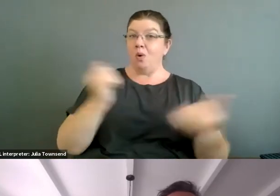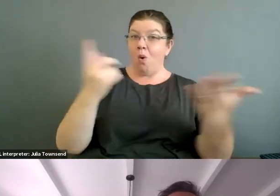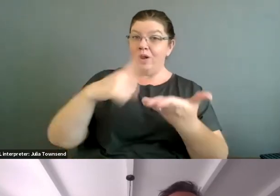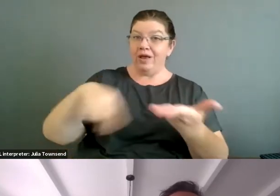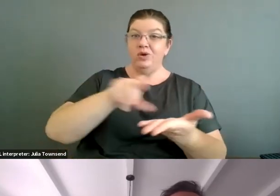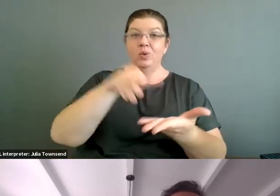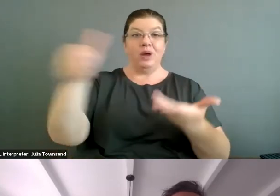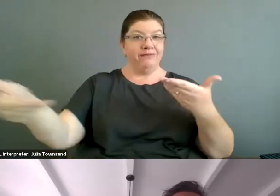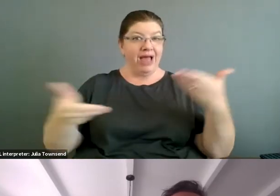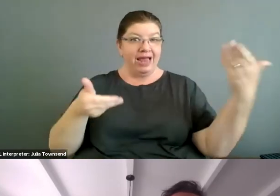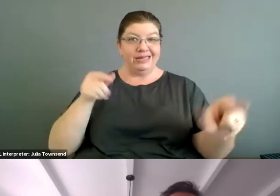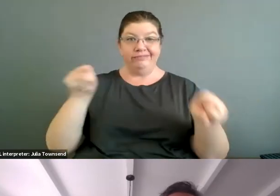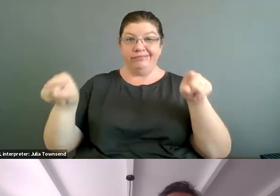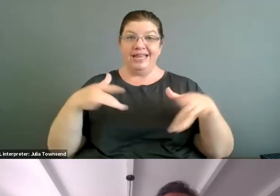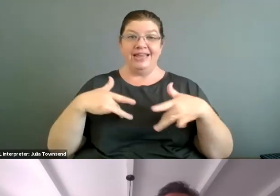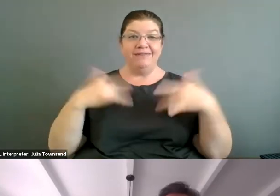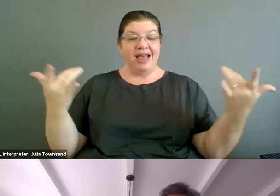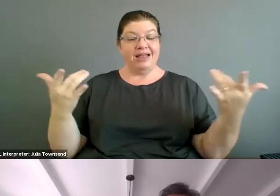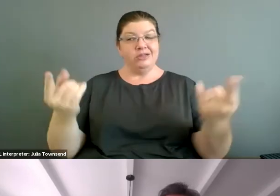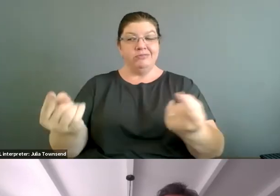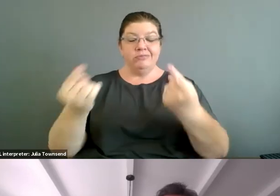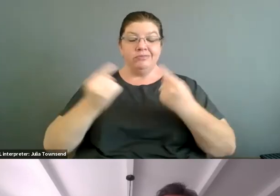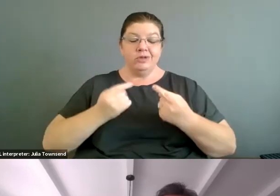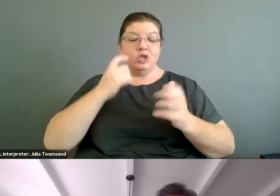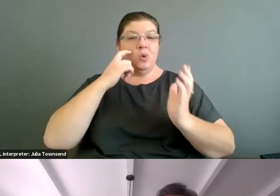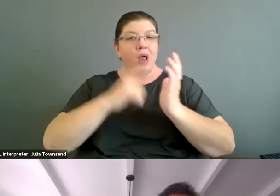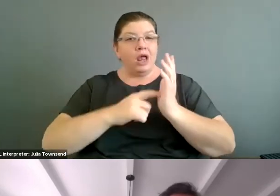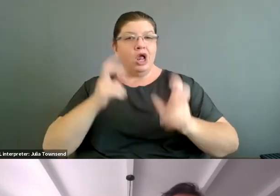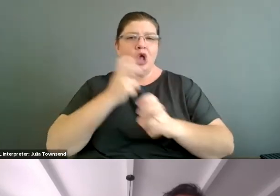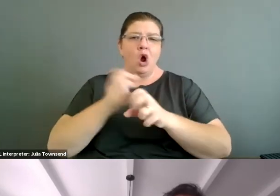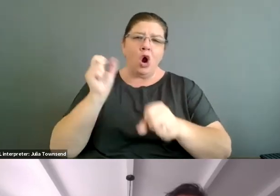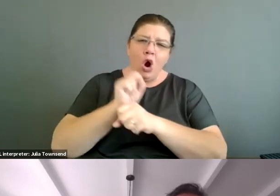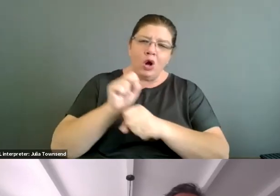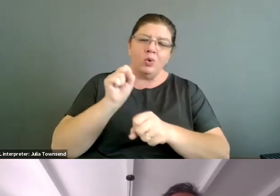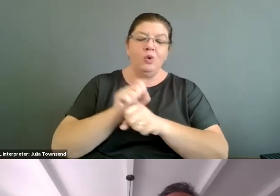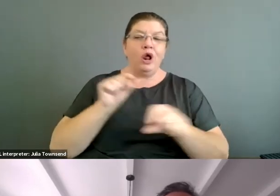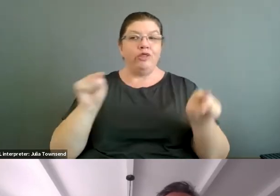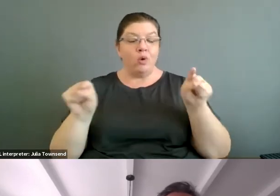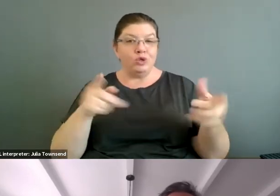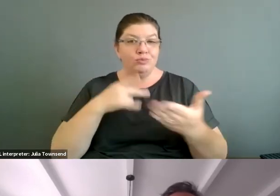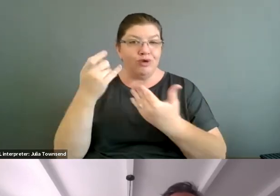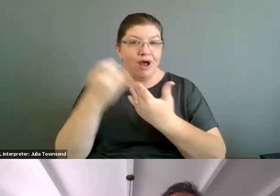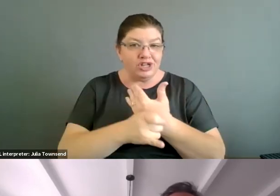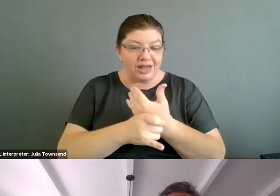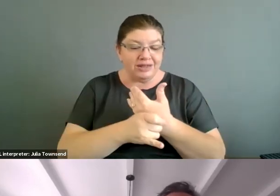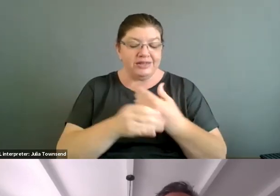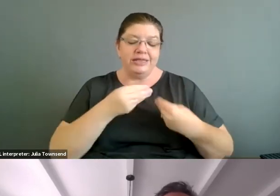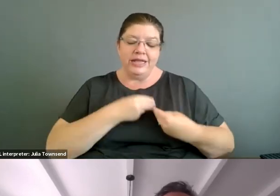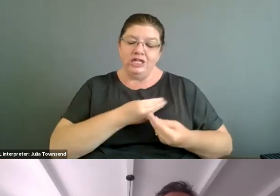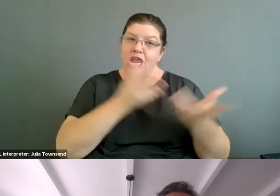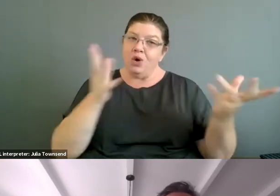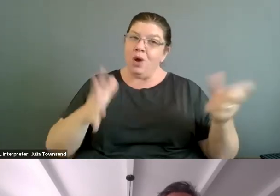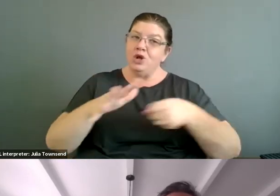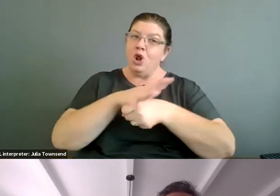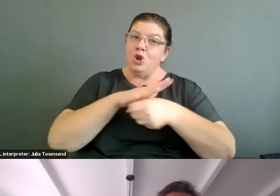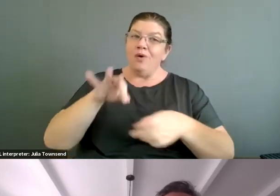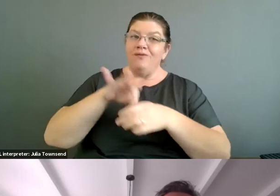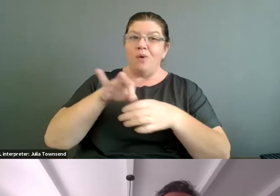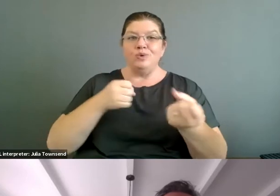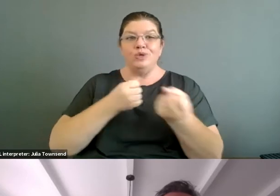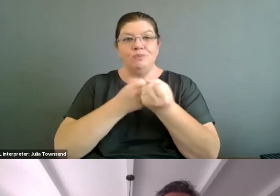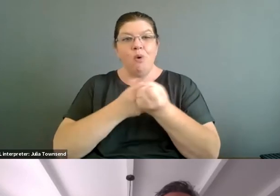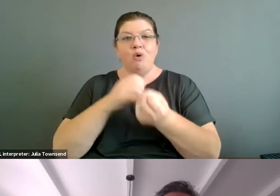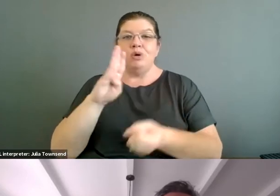to attend these events as we recognize the hard work that went into these projects, the generosity of our local voters who supported the